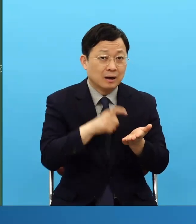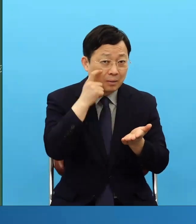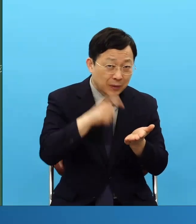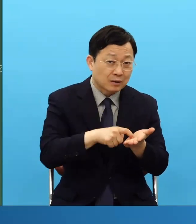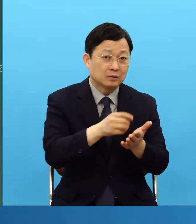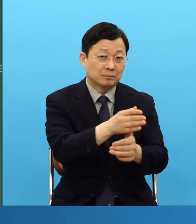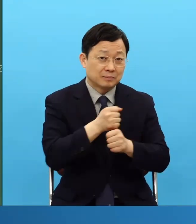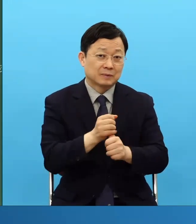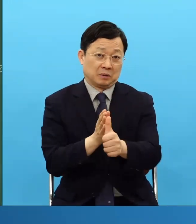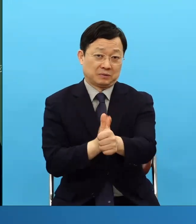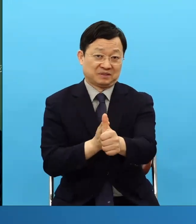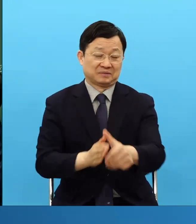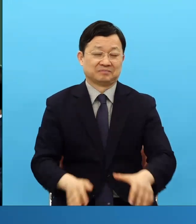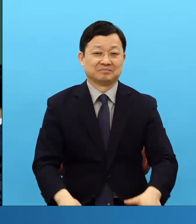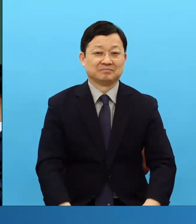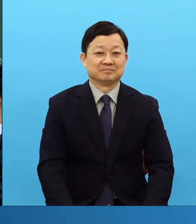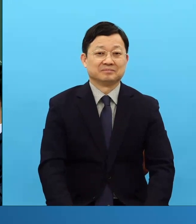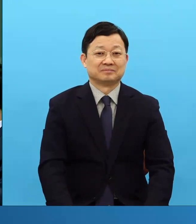upon you. You need to find it.